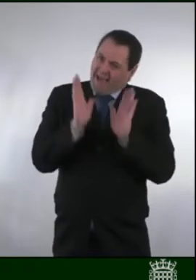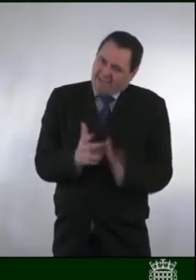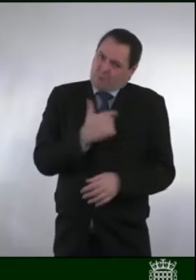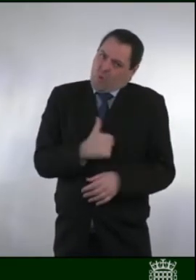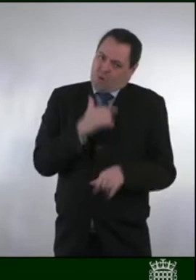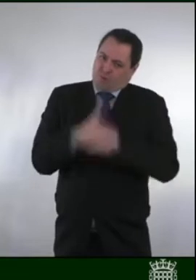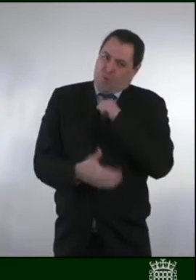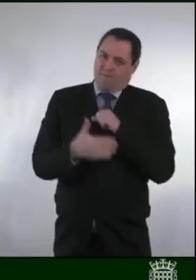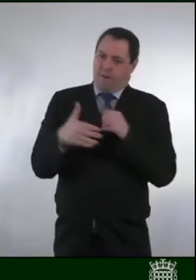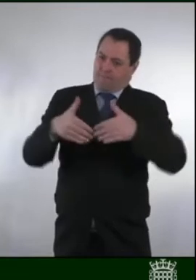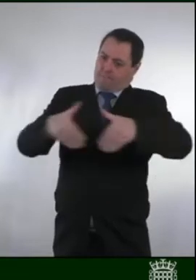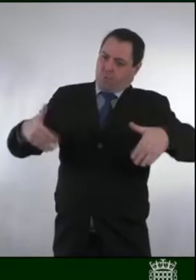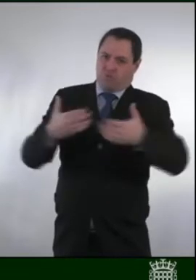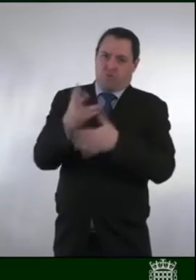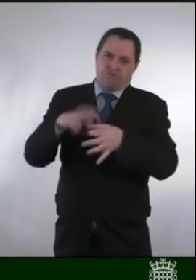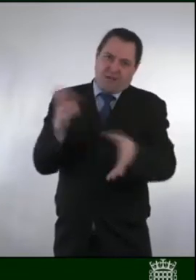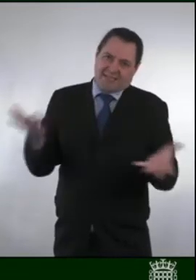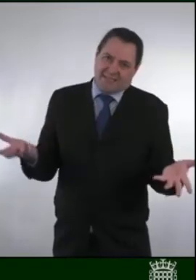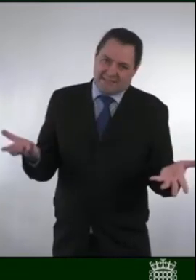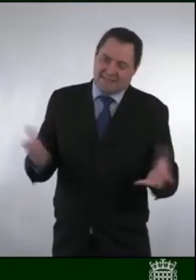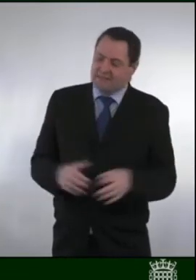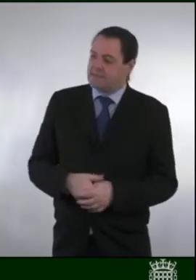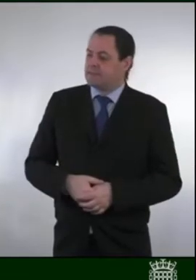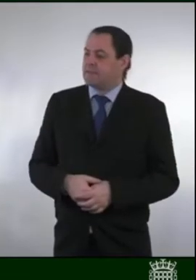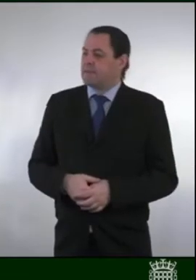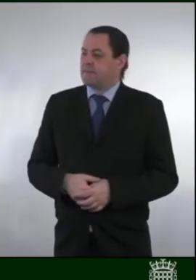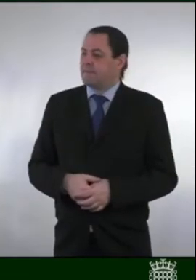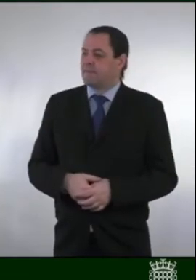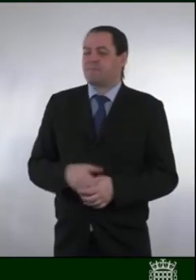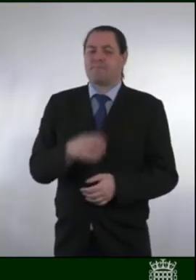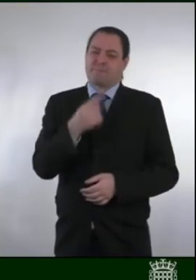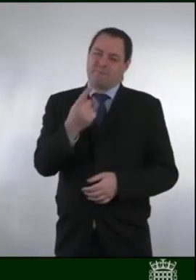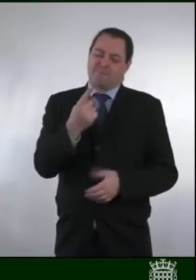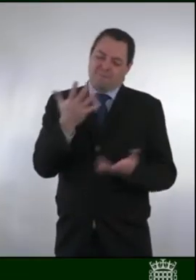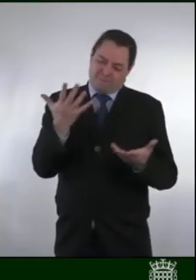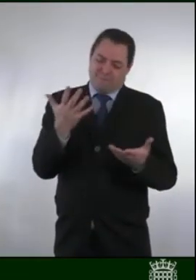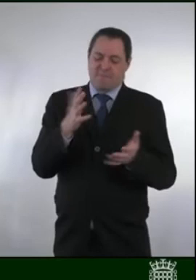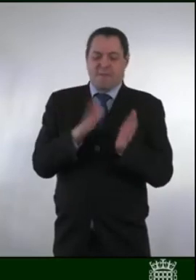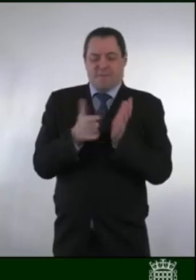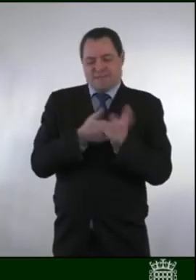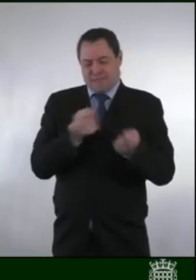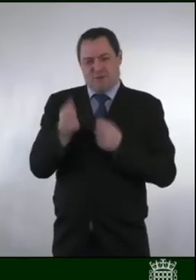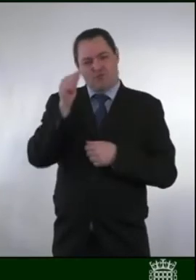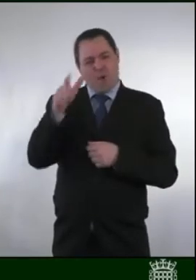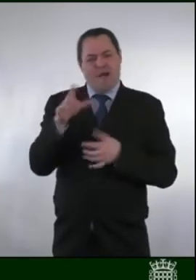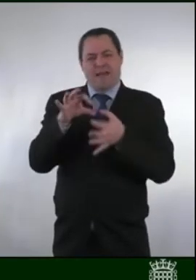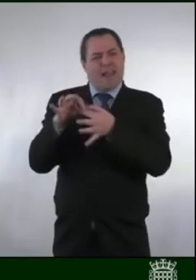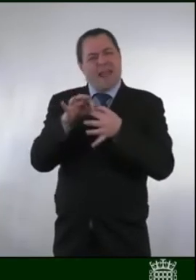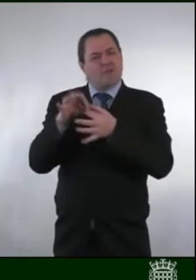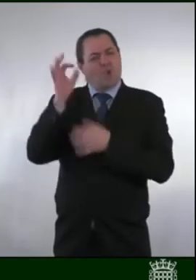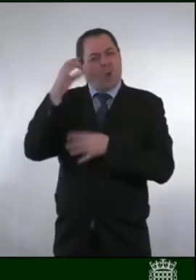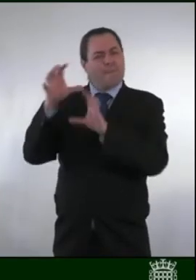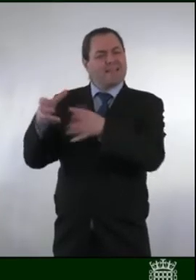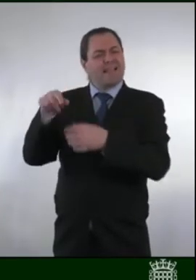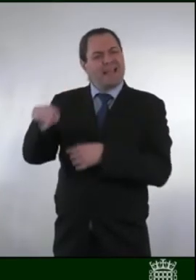Mr. Speaker, as the Honourable Lady, I think, may know, from what I said, I think, to the liaison committee several times, the proof